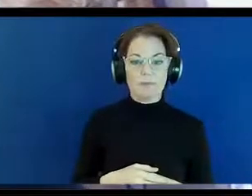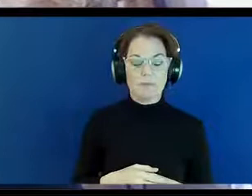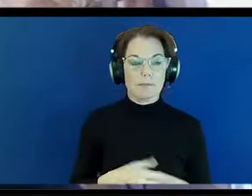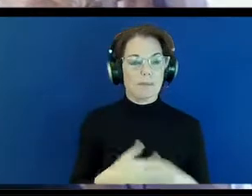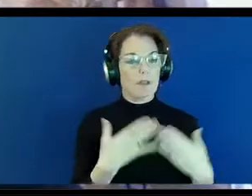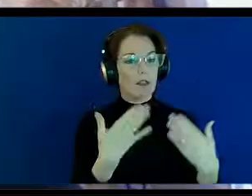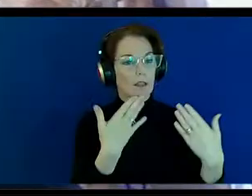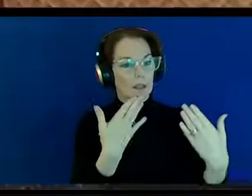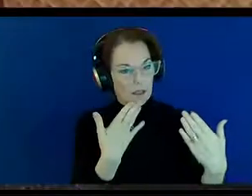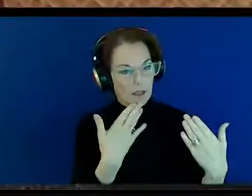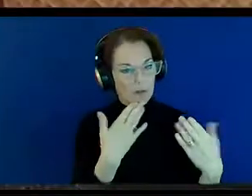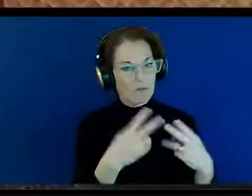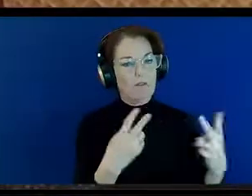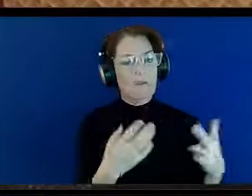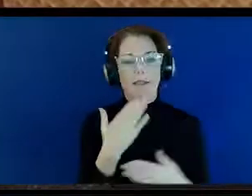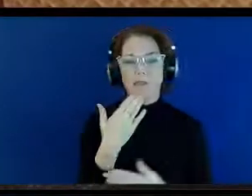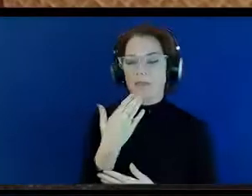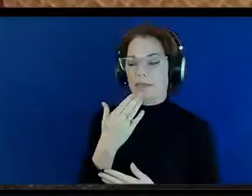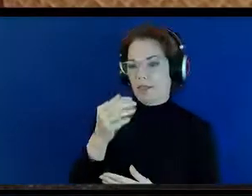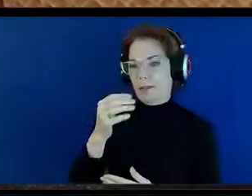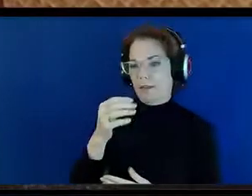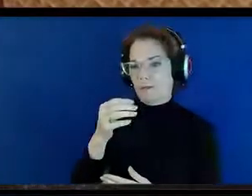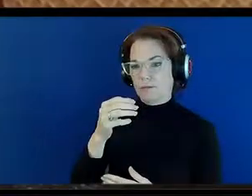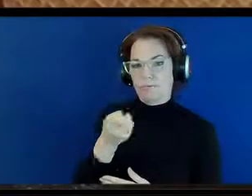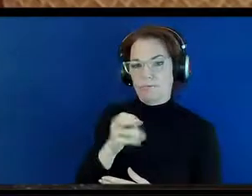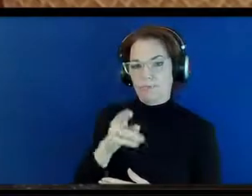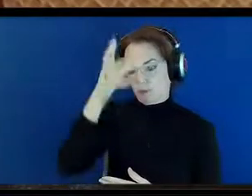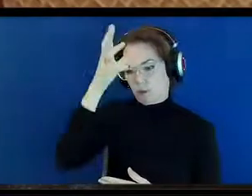you very much. And thank you, Mr. Chairman, for this important hearing.